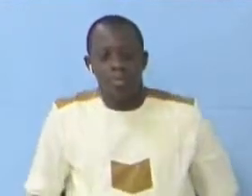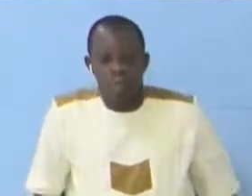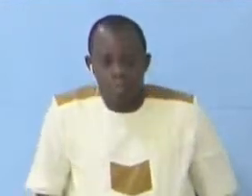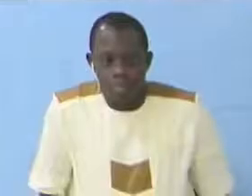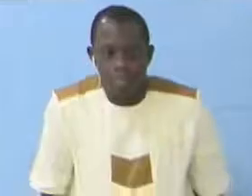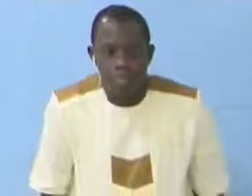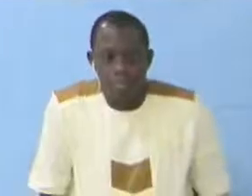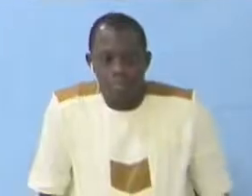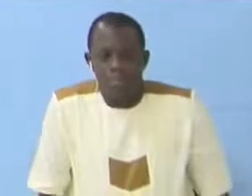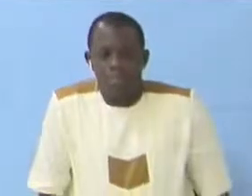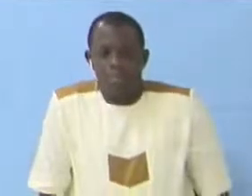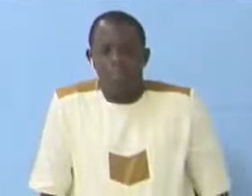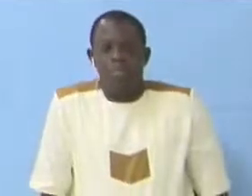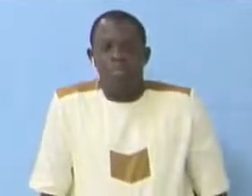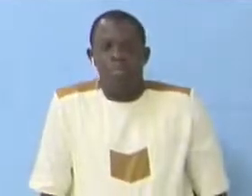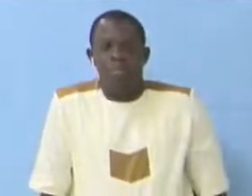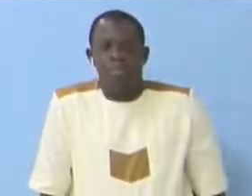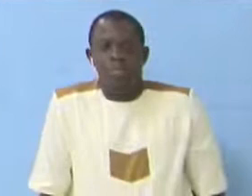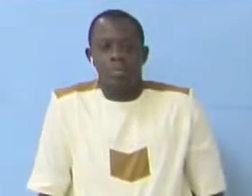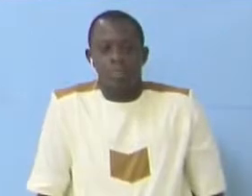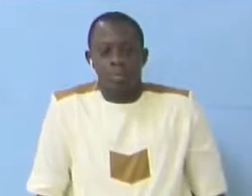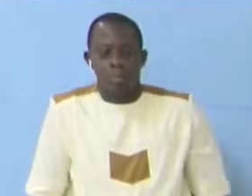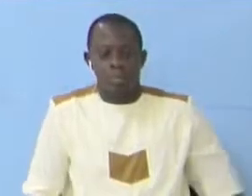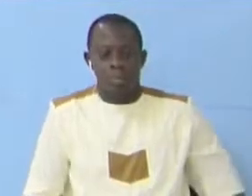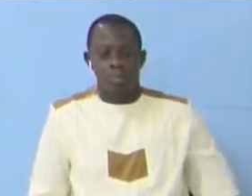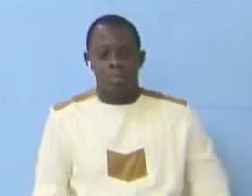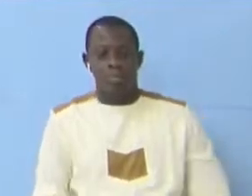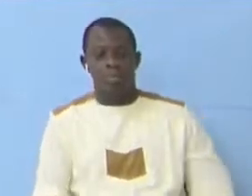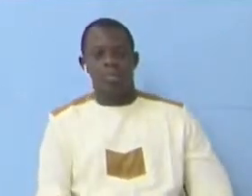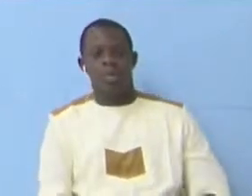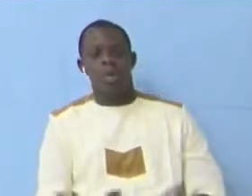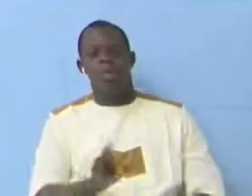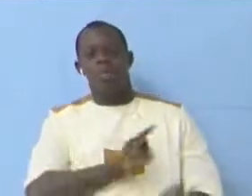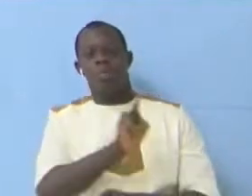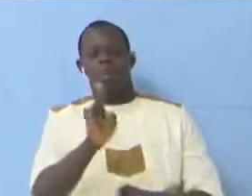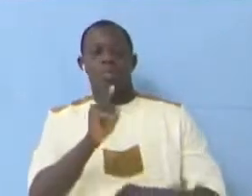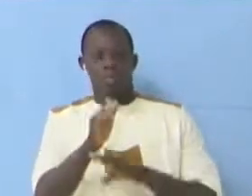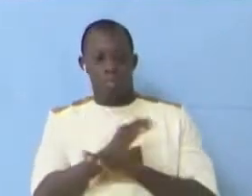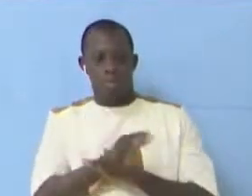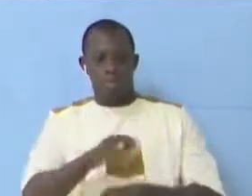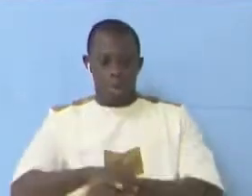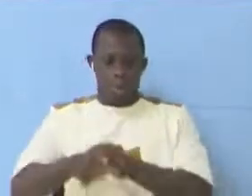We were taken to the then Chief of Staff's office,